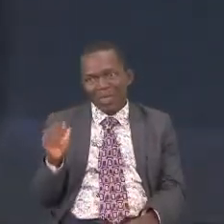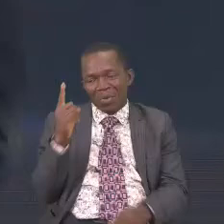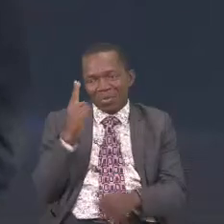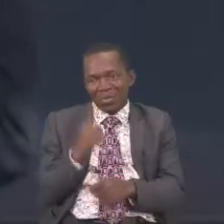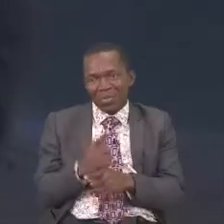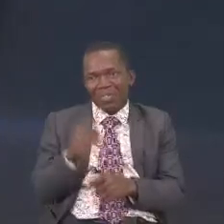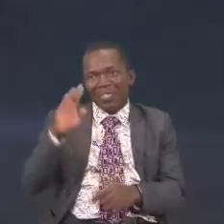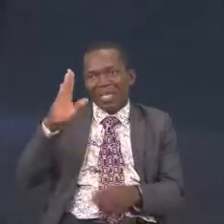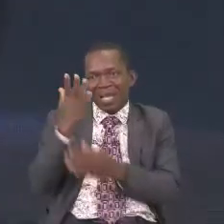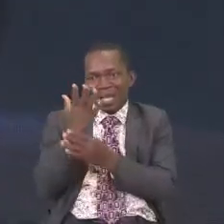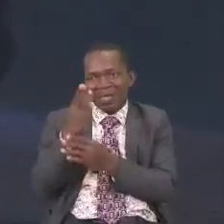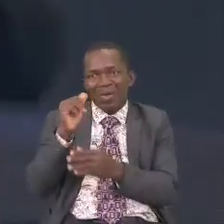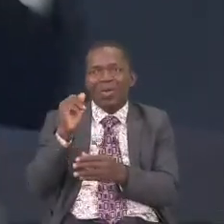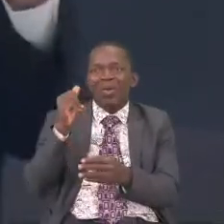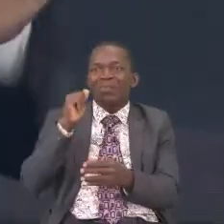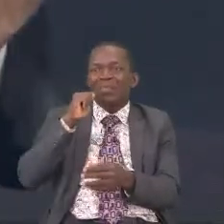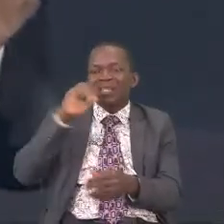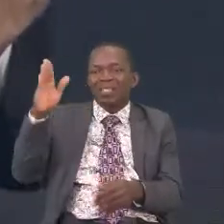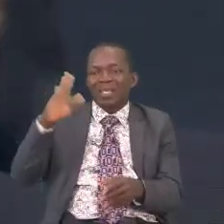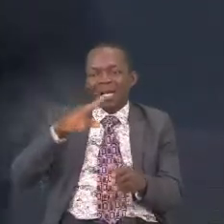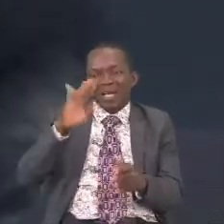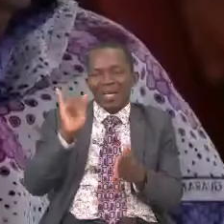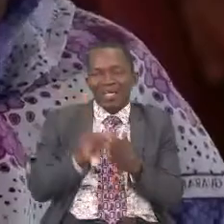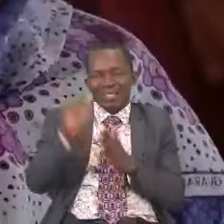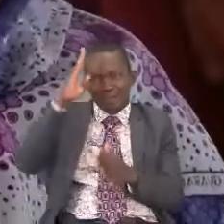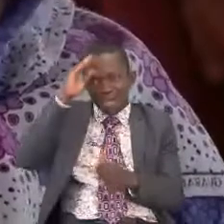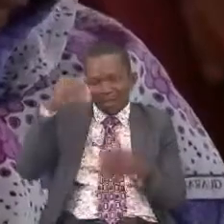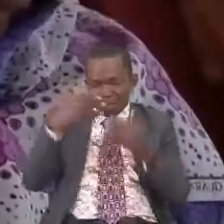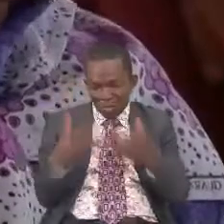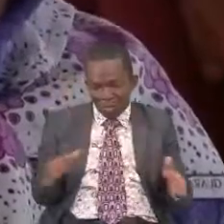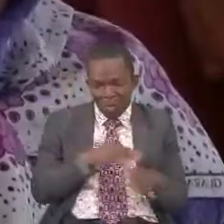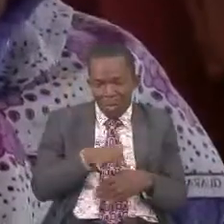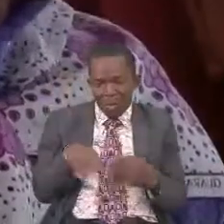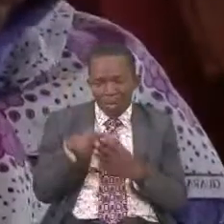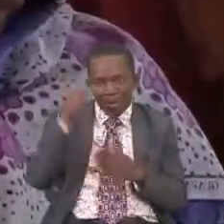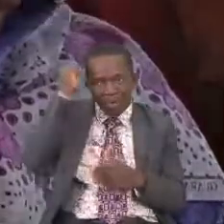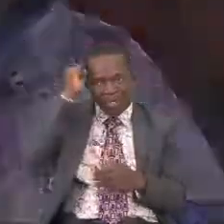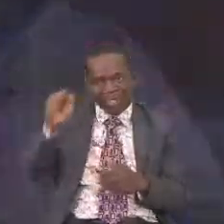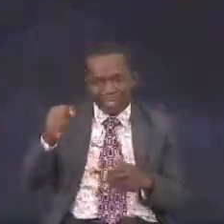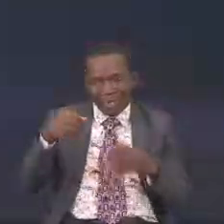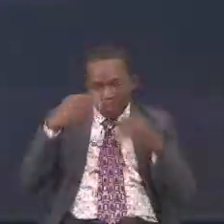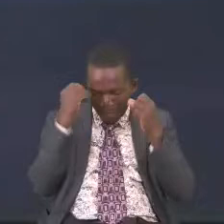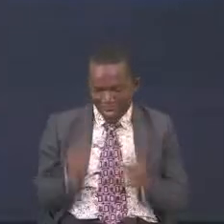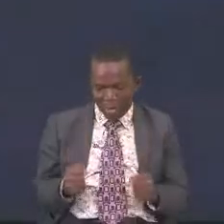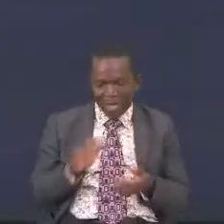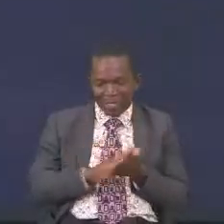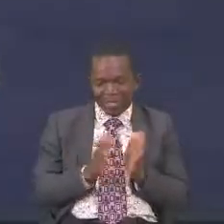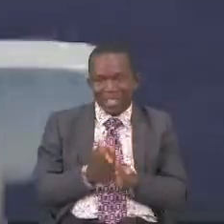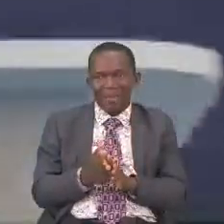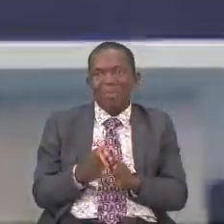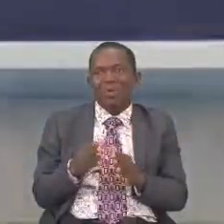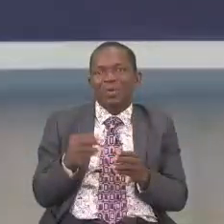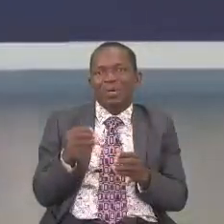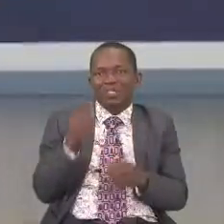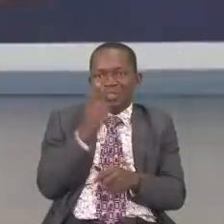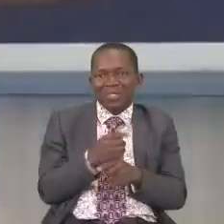lady touching him, he lost all his power. He became like an ordinary man. He got up and knelt down